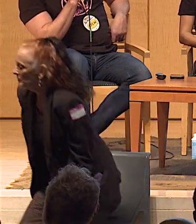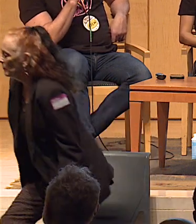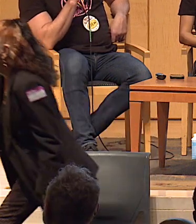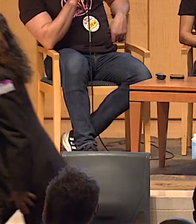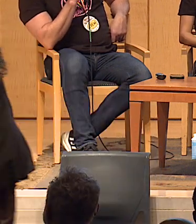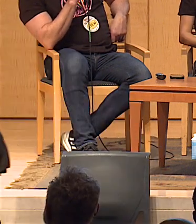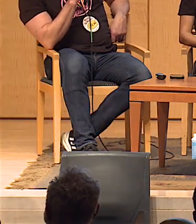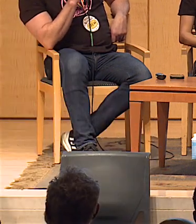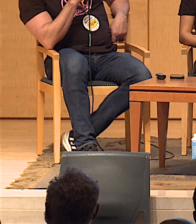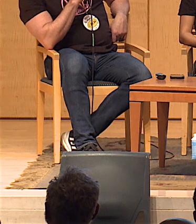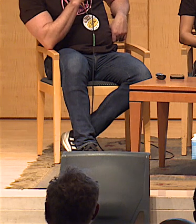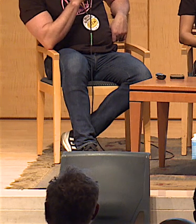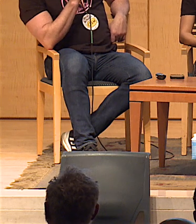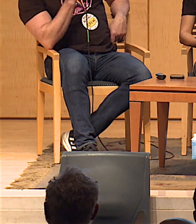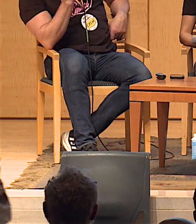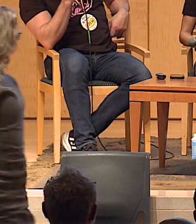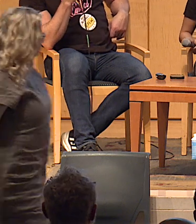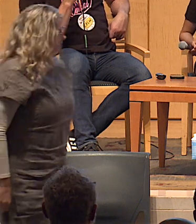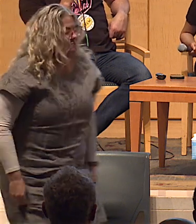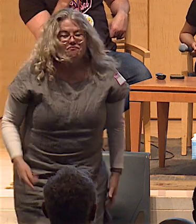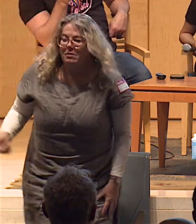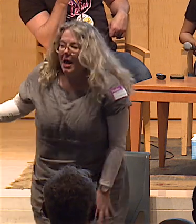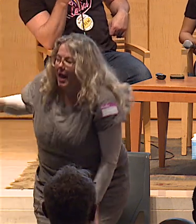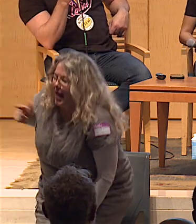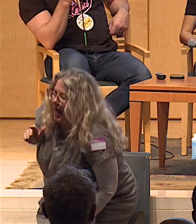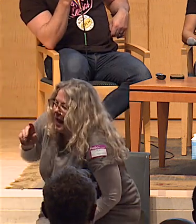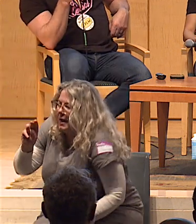Oh, wait, yeah, ew. Yeah.